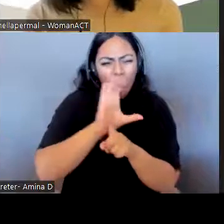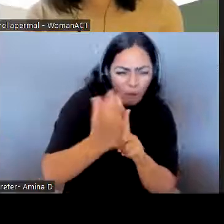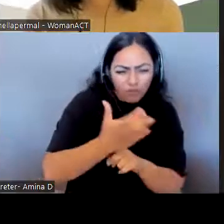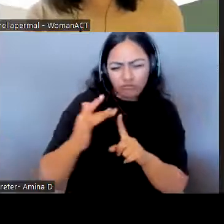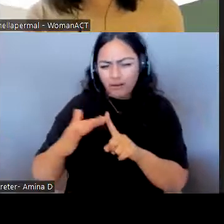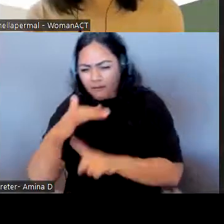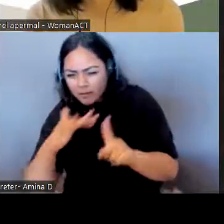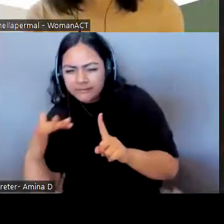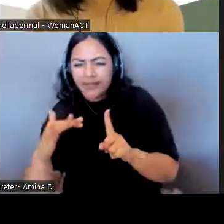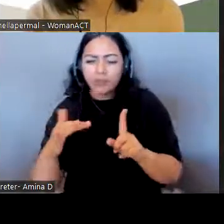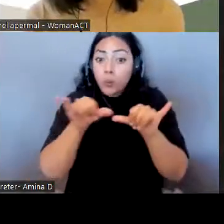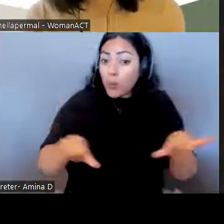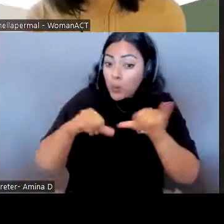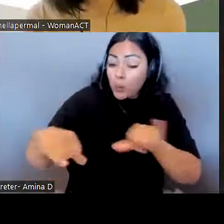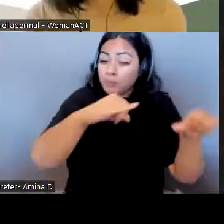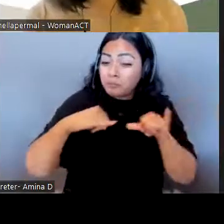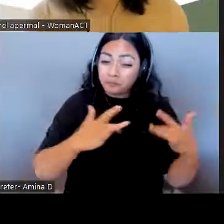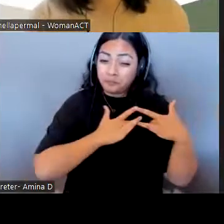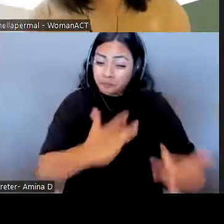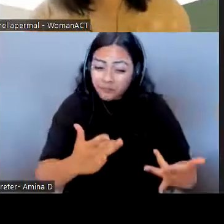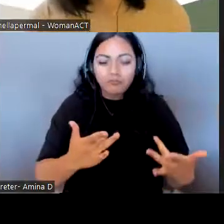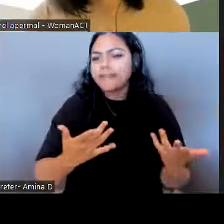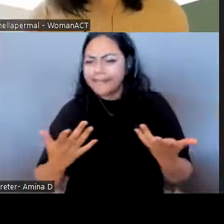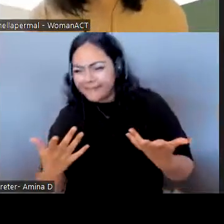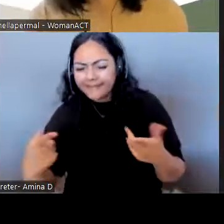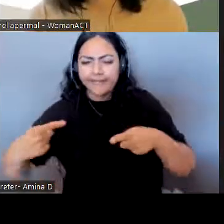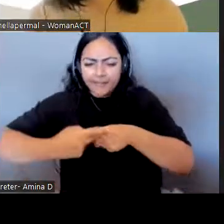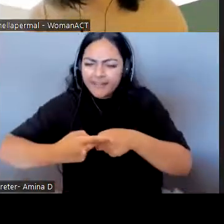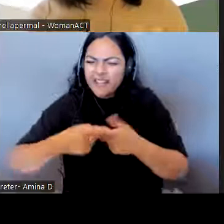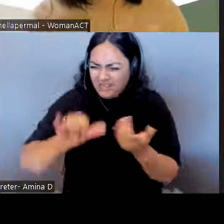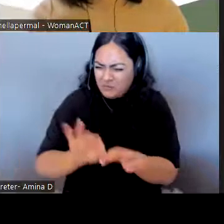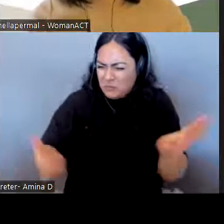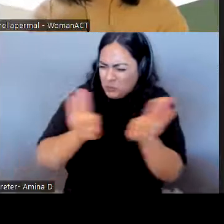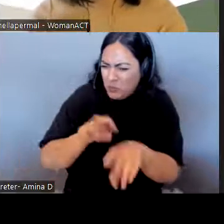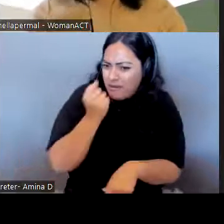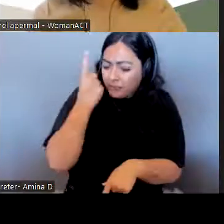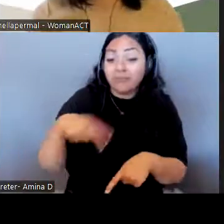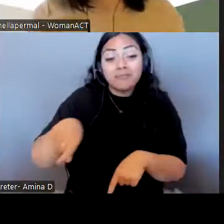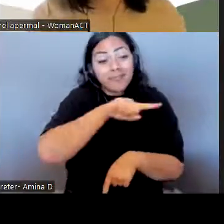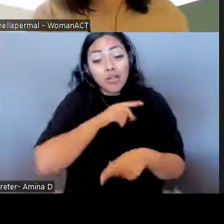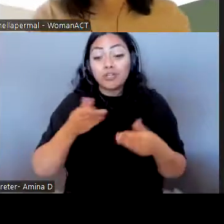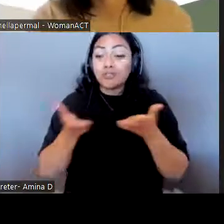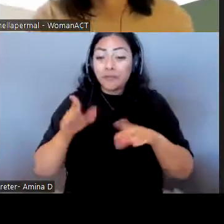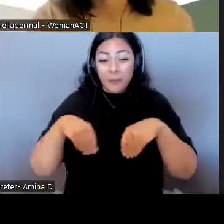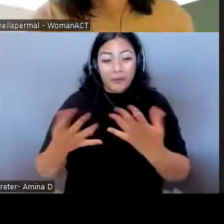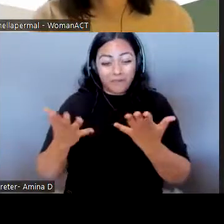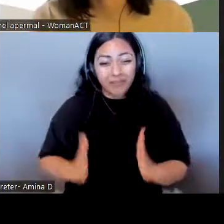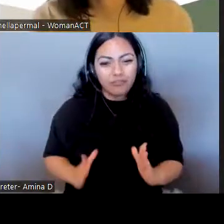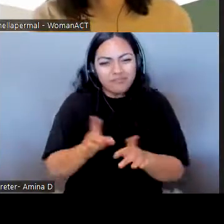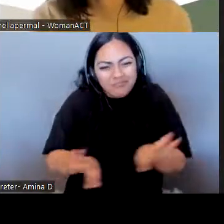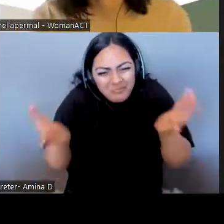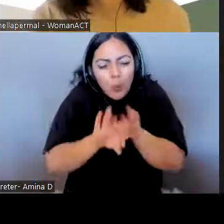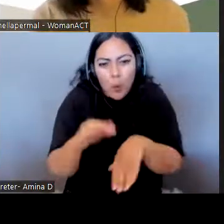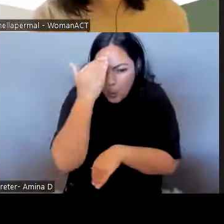norms they are, and why it might be difficult for service providers, especially not entrenched in that culture, to identify economic abuse